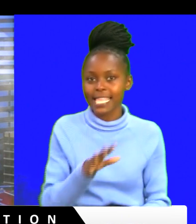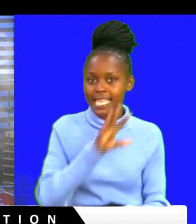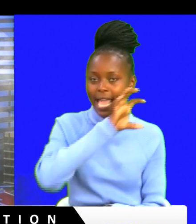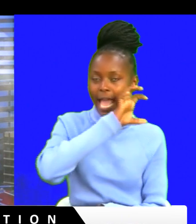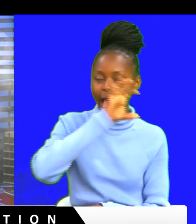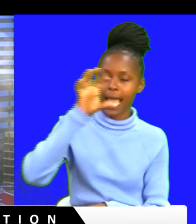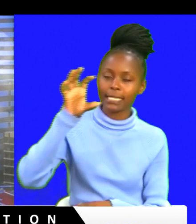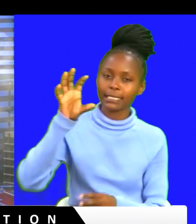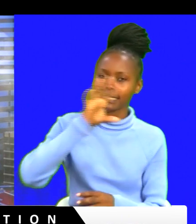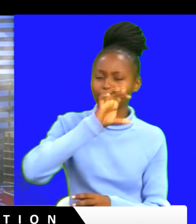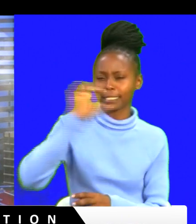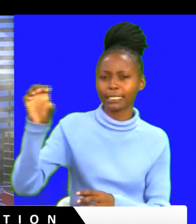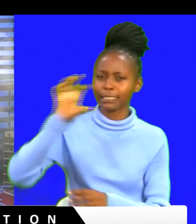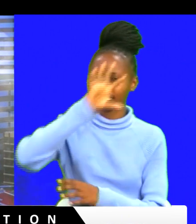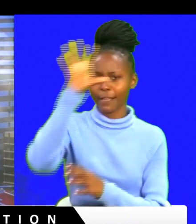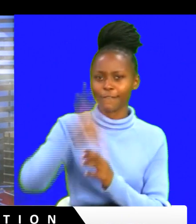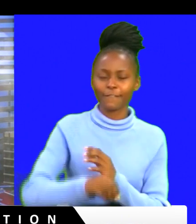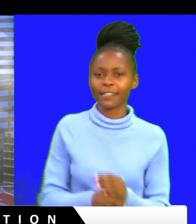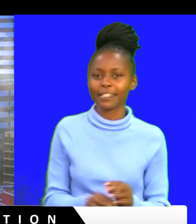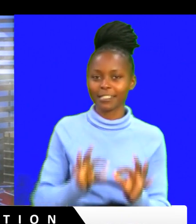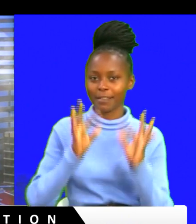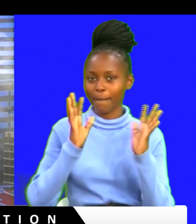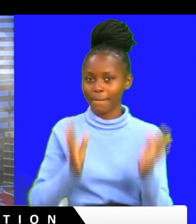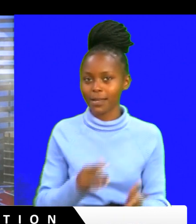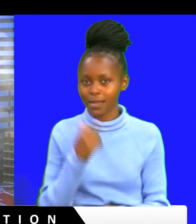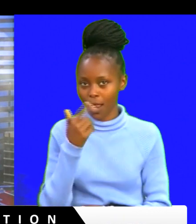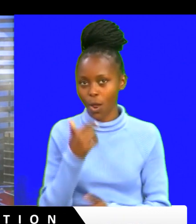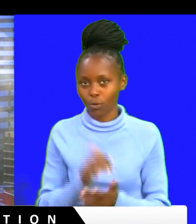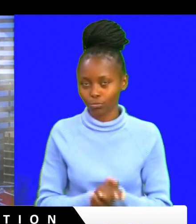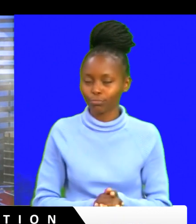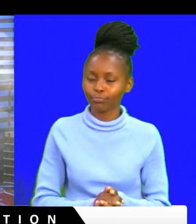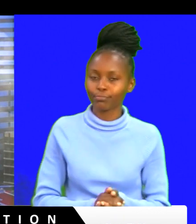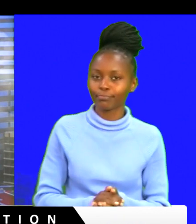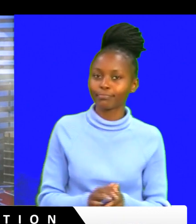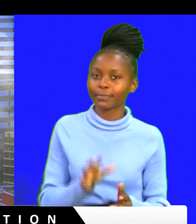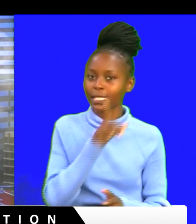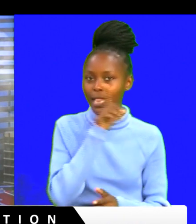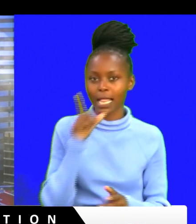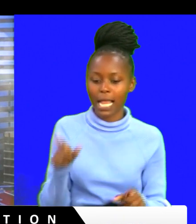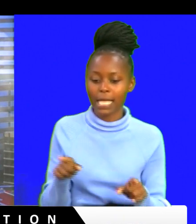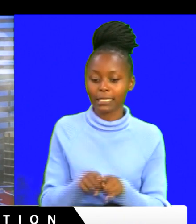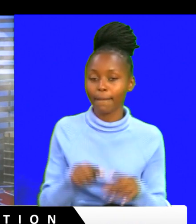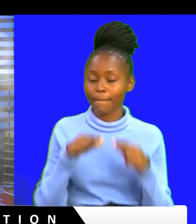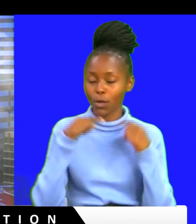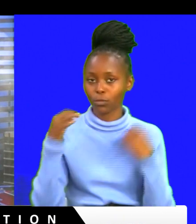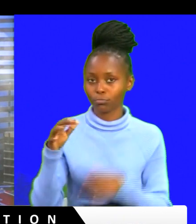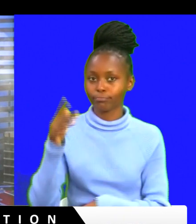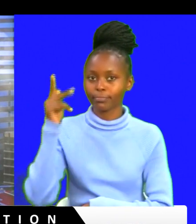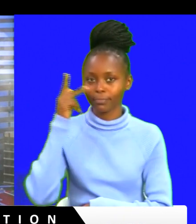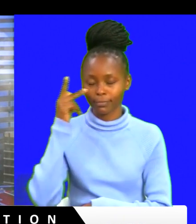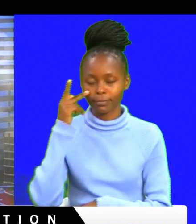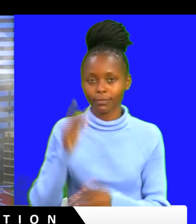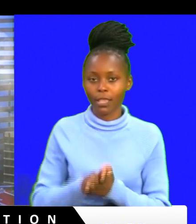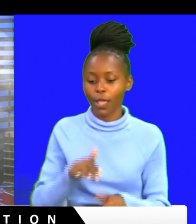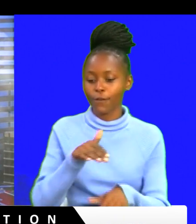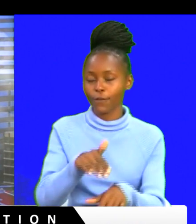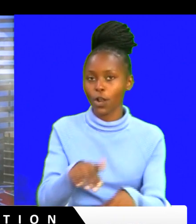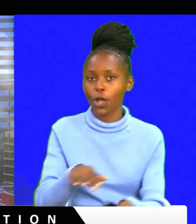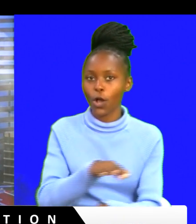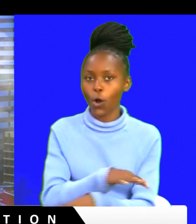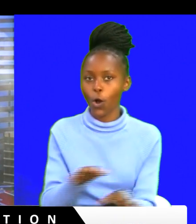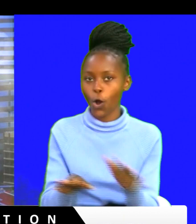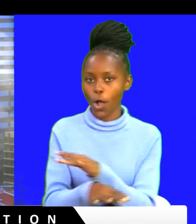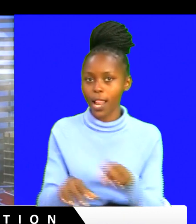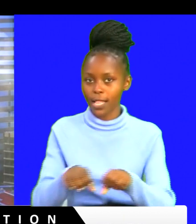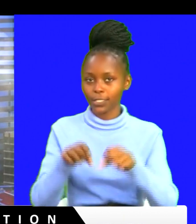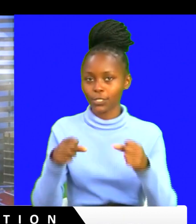KHENDI K, in the building, and we have our sign language interpreter in the building, who is Laura. Don't forget to follow us on all our social media